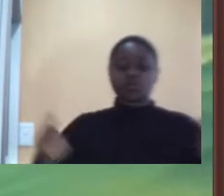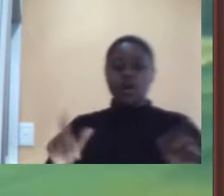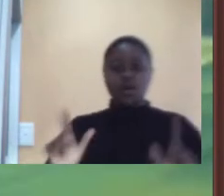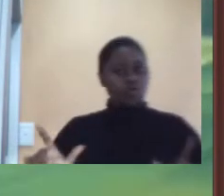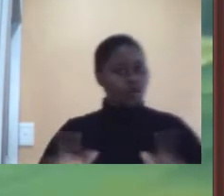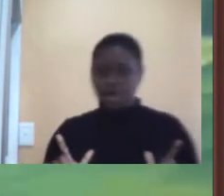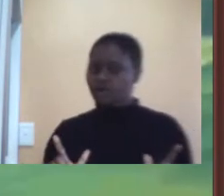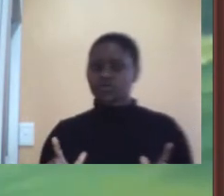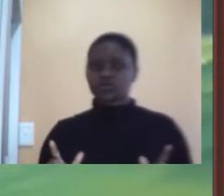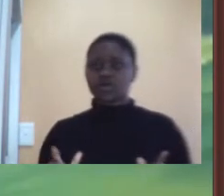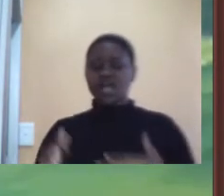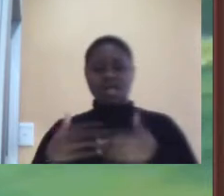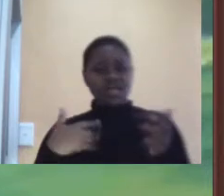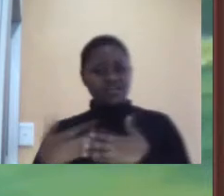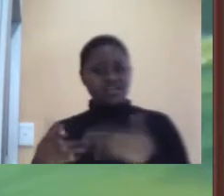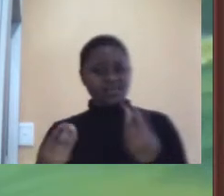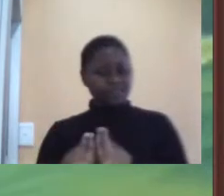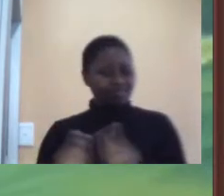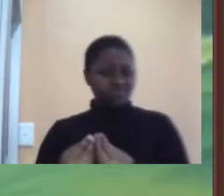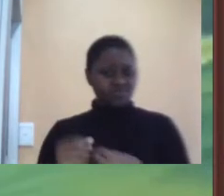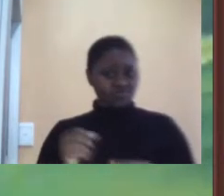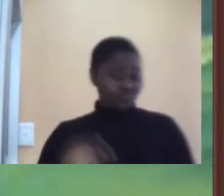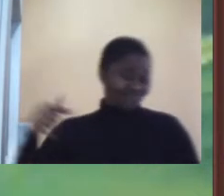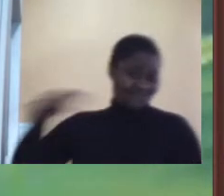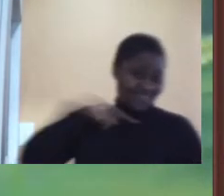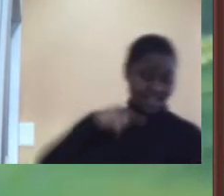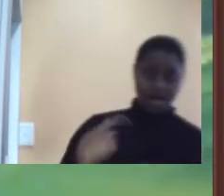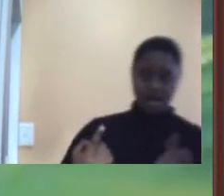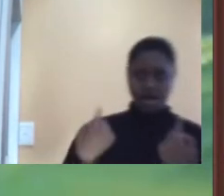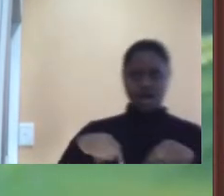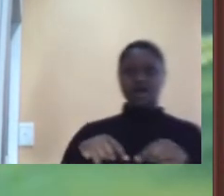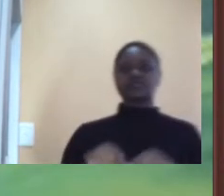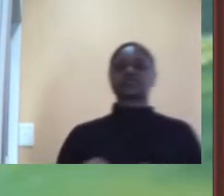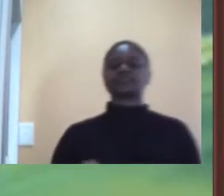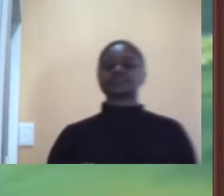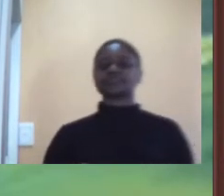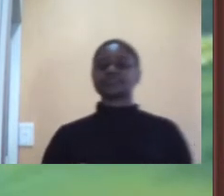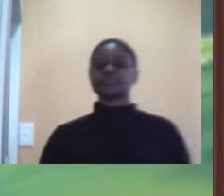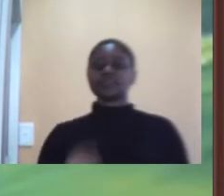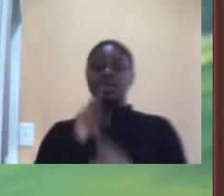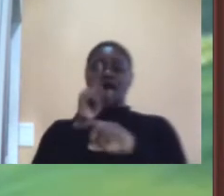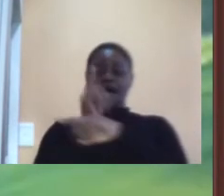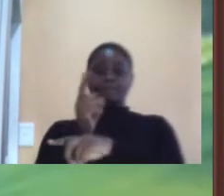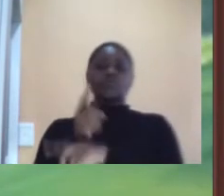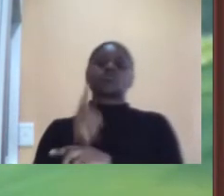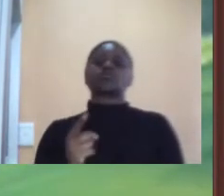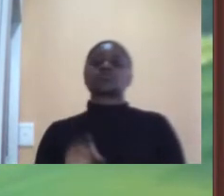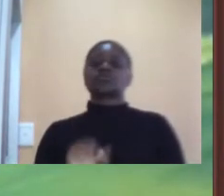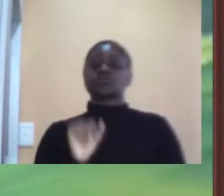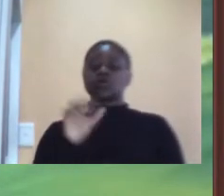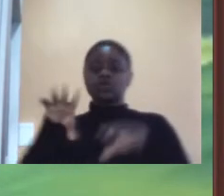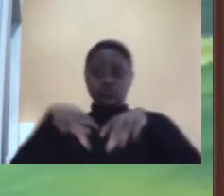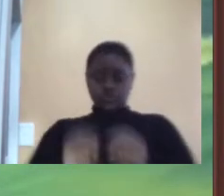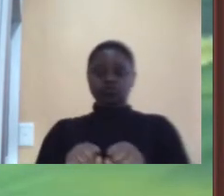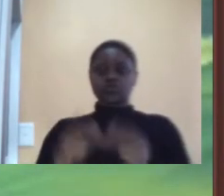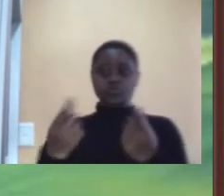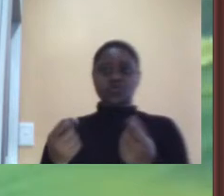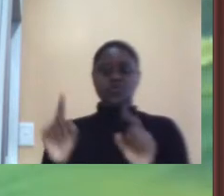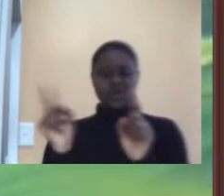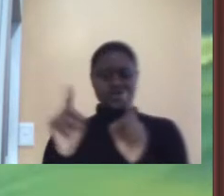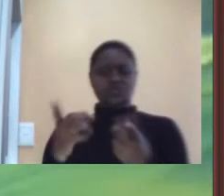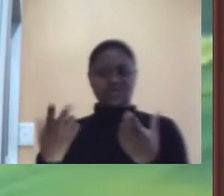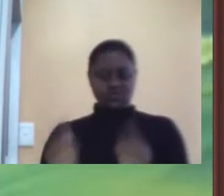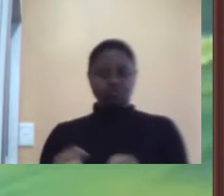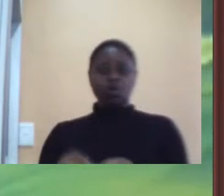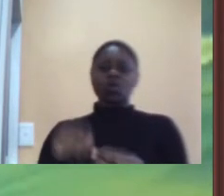allow anybody to take that away from us. And I am warning you and also saying to you, stop doing those things. Debate